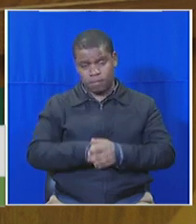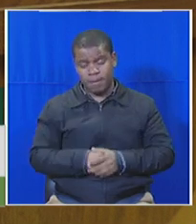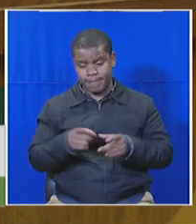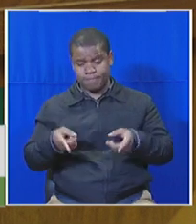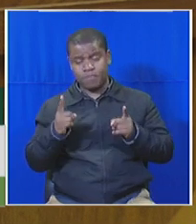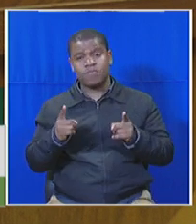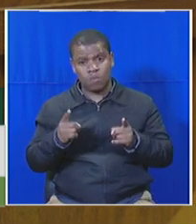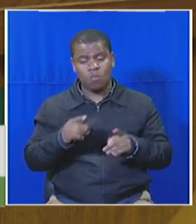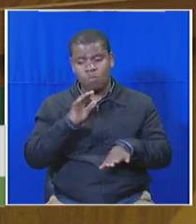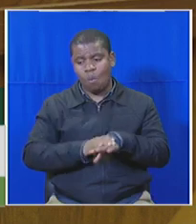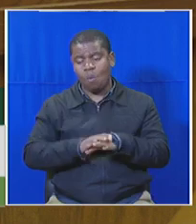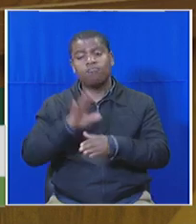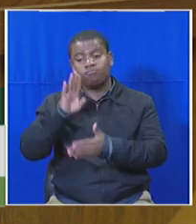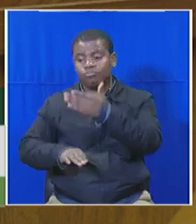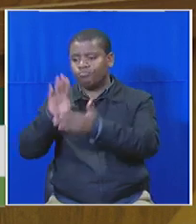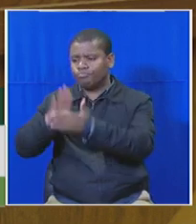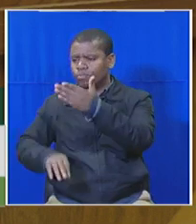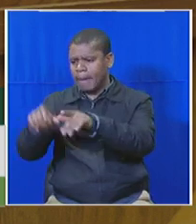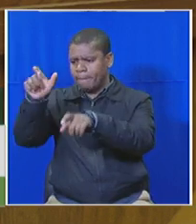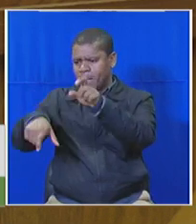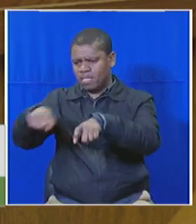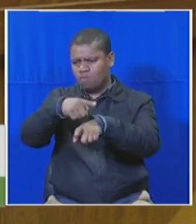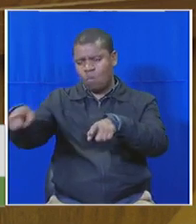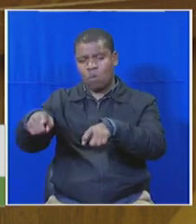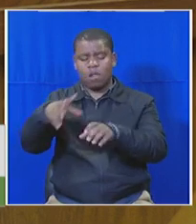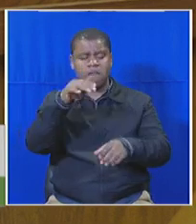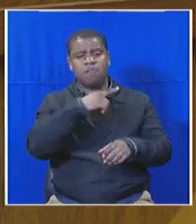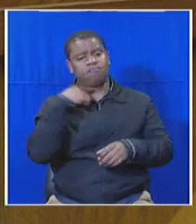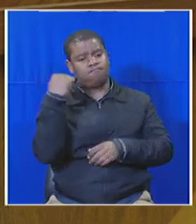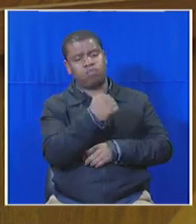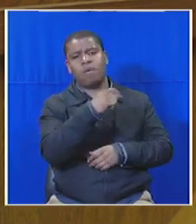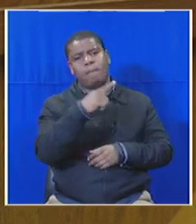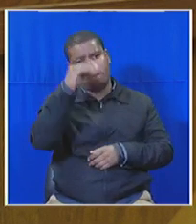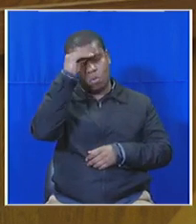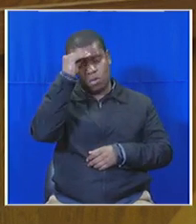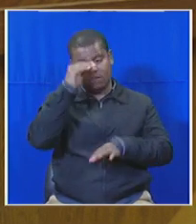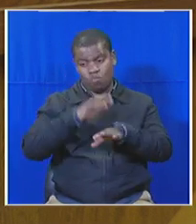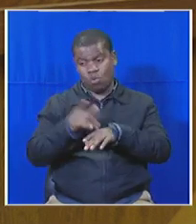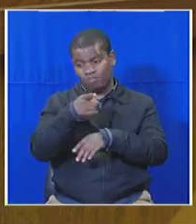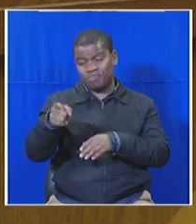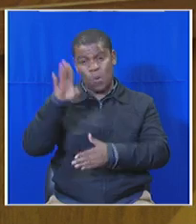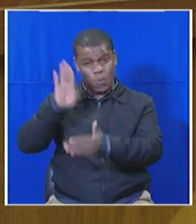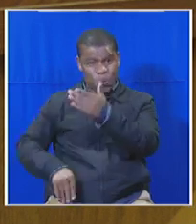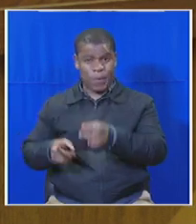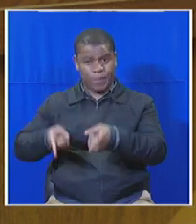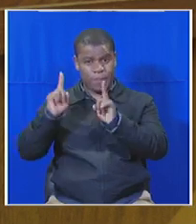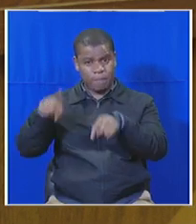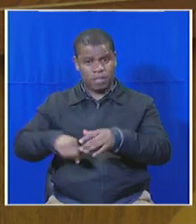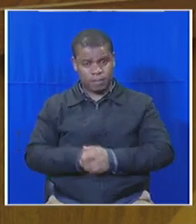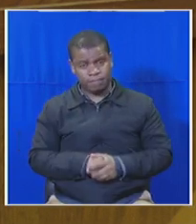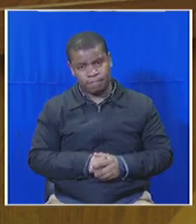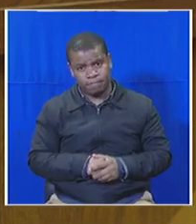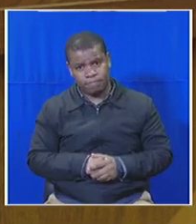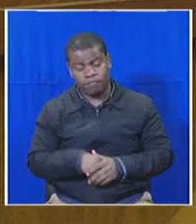sanctions against police murderers and encouraging police to using more force in their interaction with criminal suspects